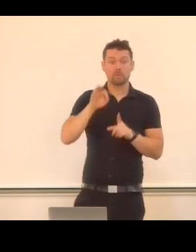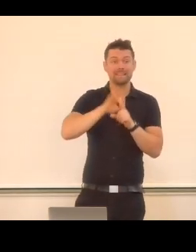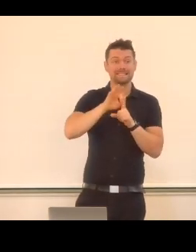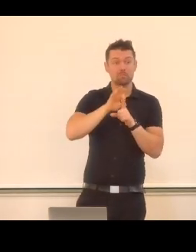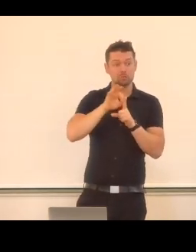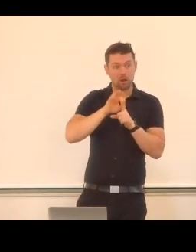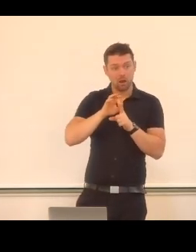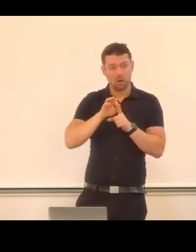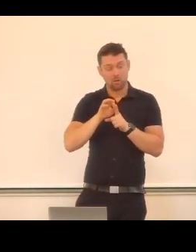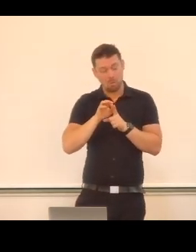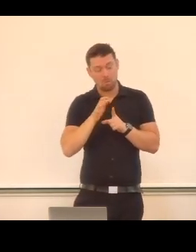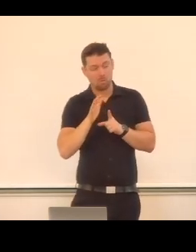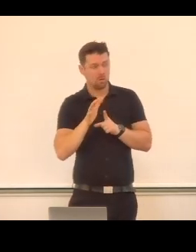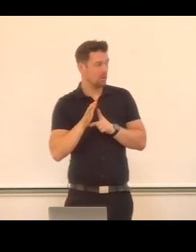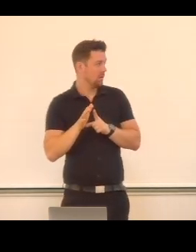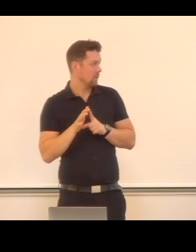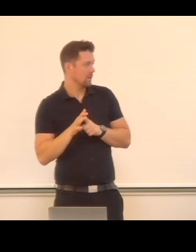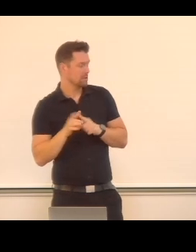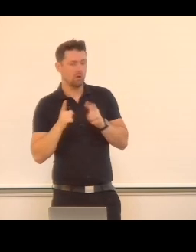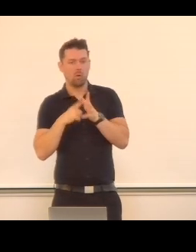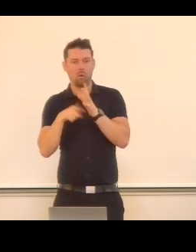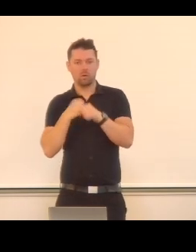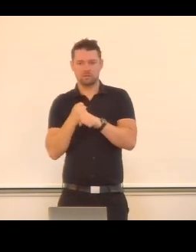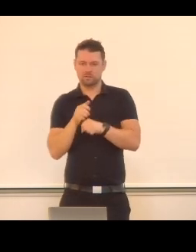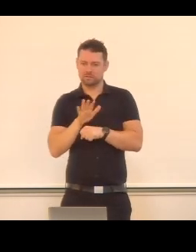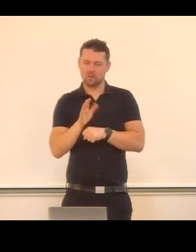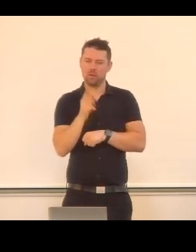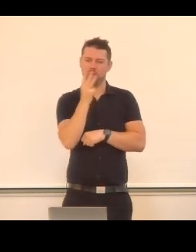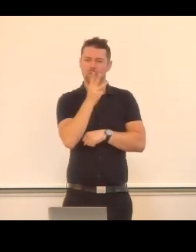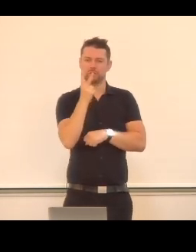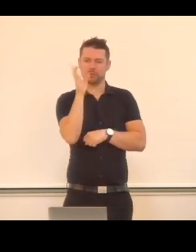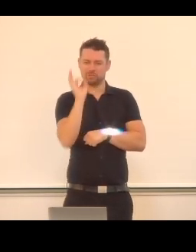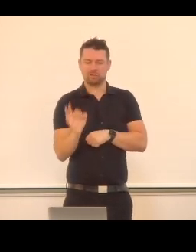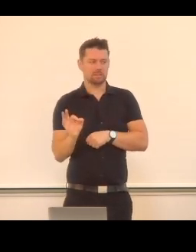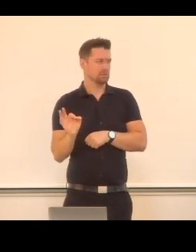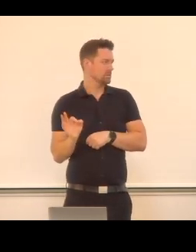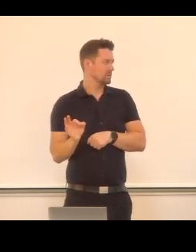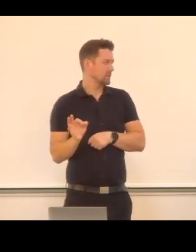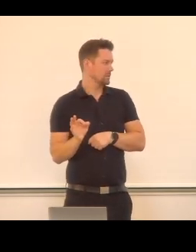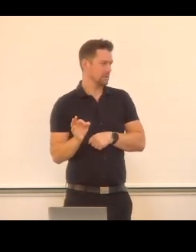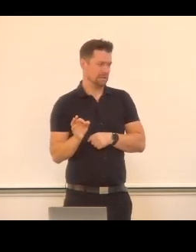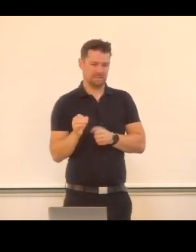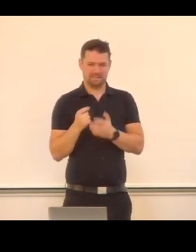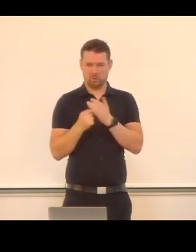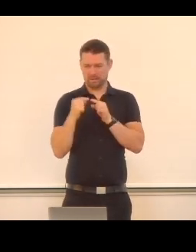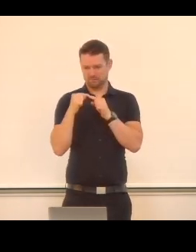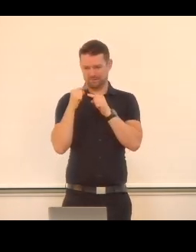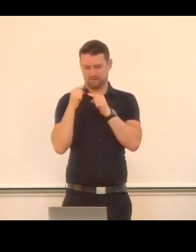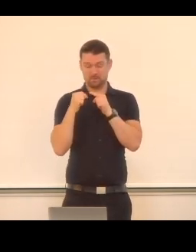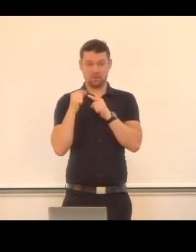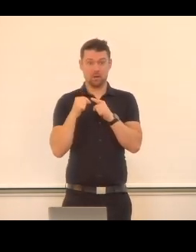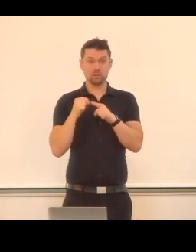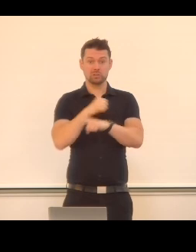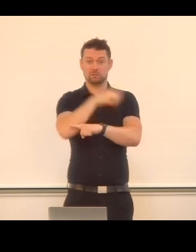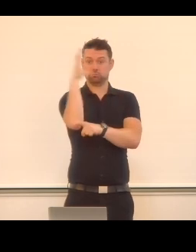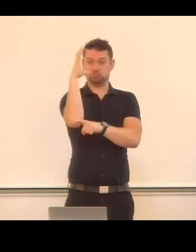almost always, when they go in August, about 32 degrees. It only shifts a couple of degrees back and forth. The sun never